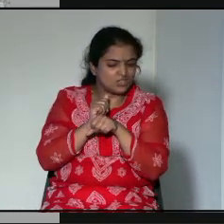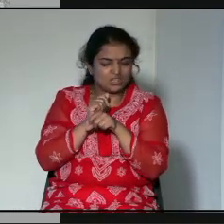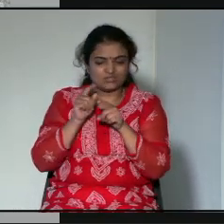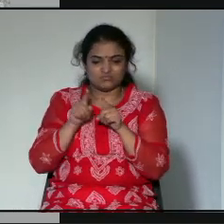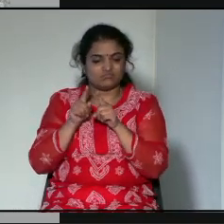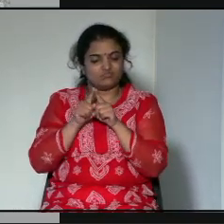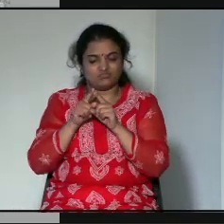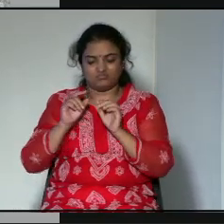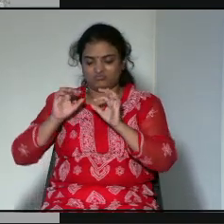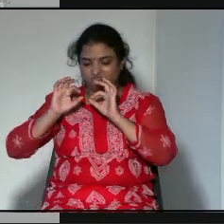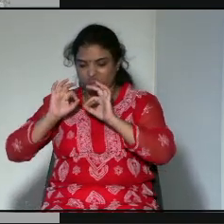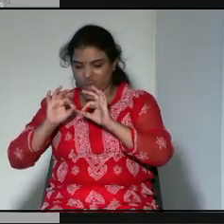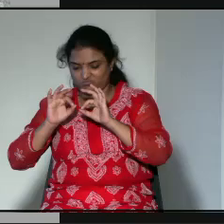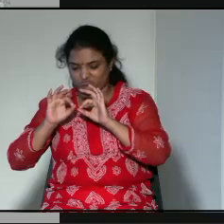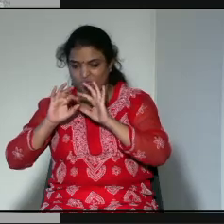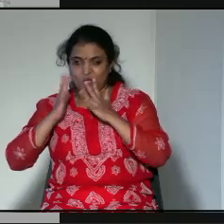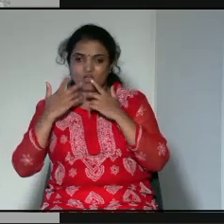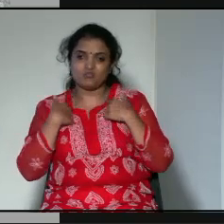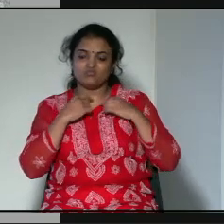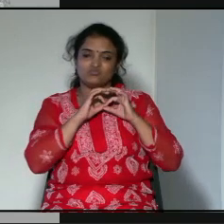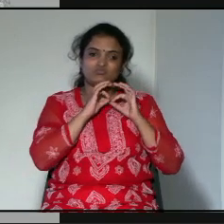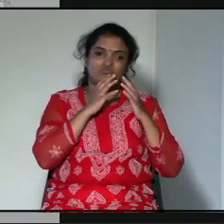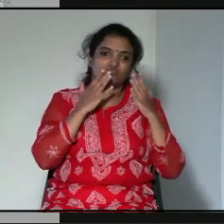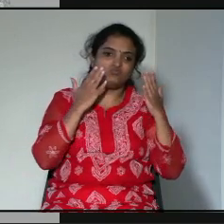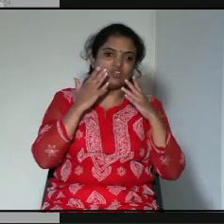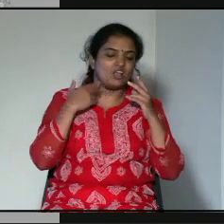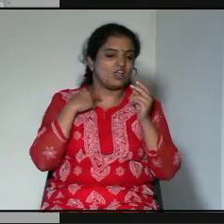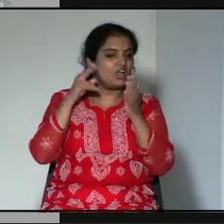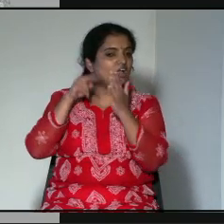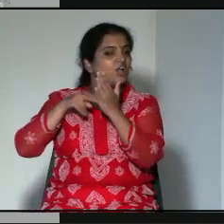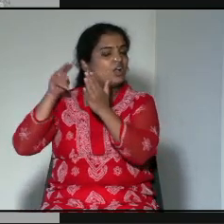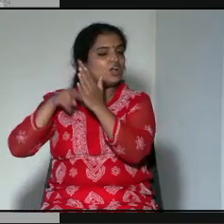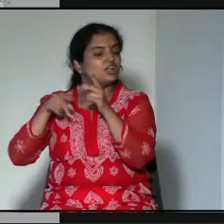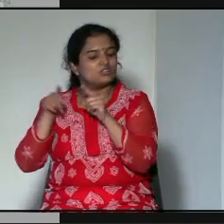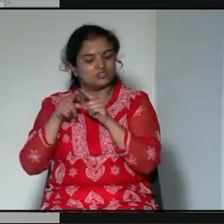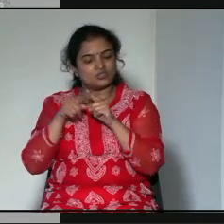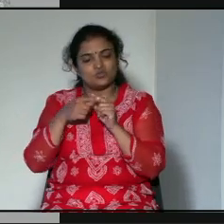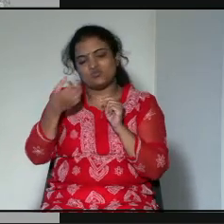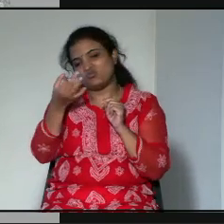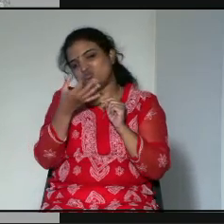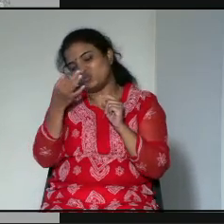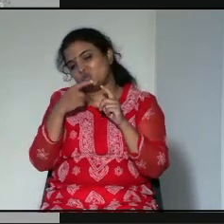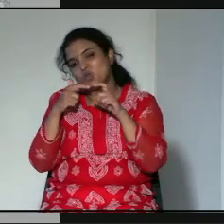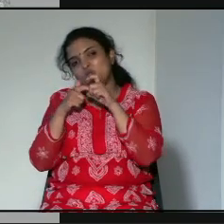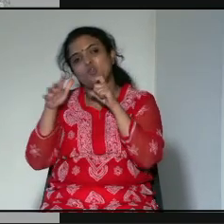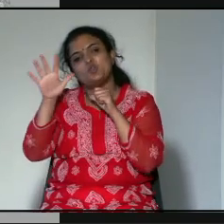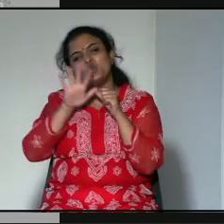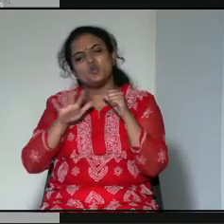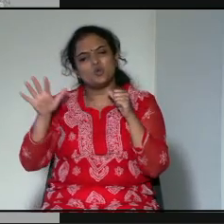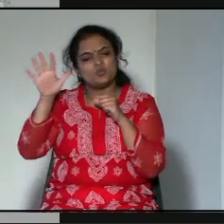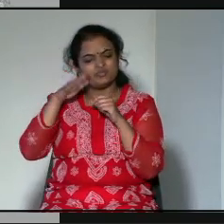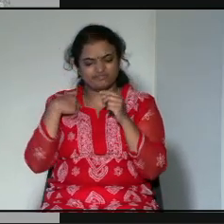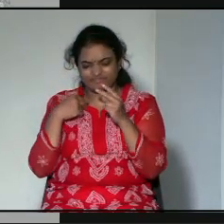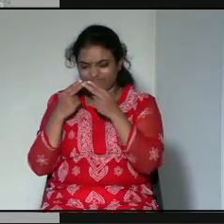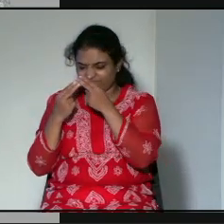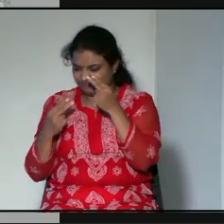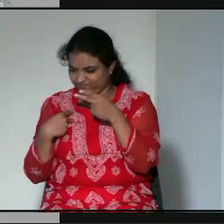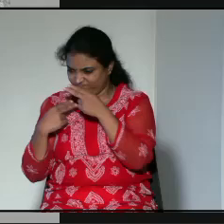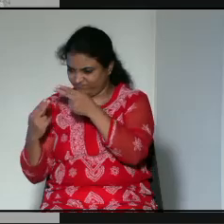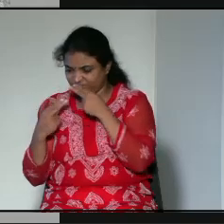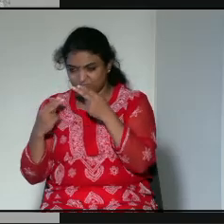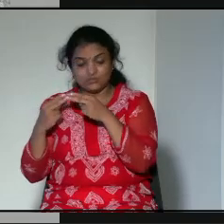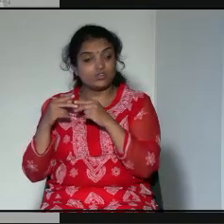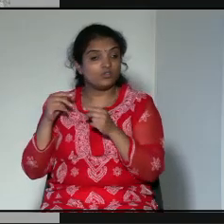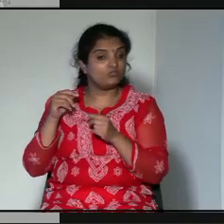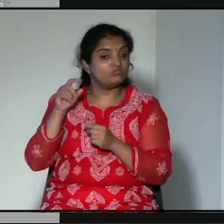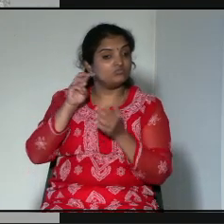middle-class social and cultural world of reading modern European literature very intensely. She knew French and